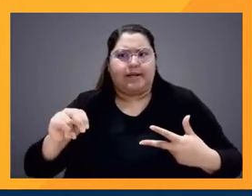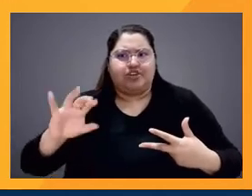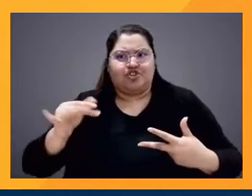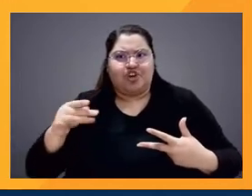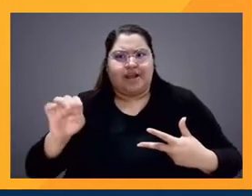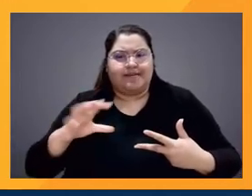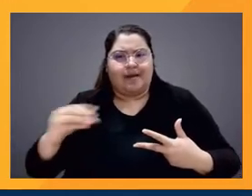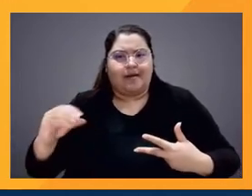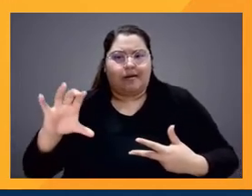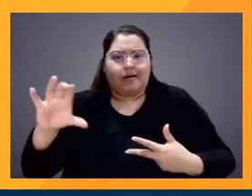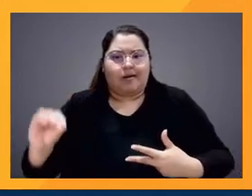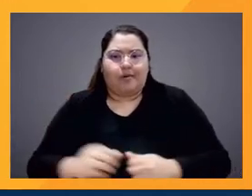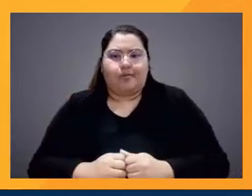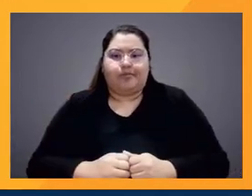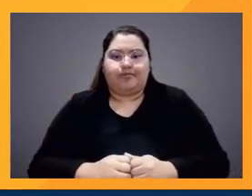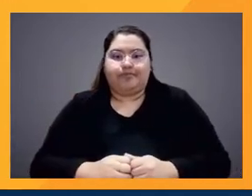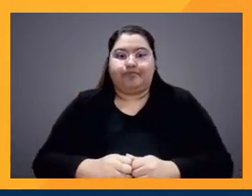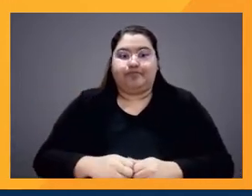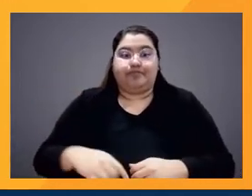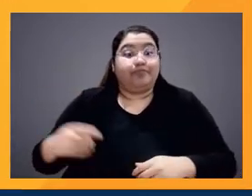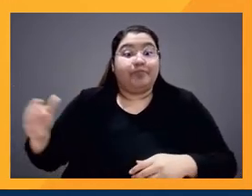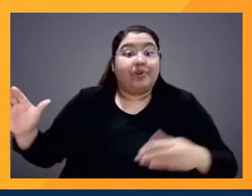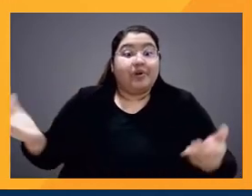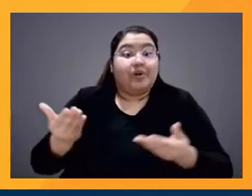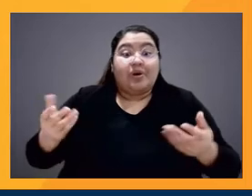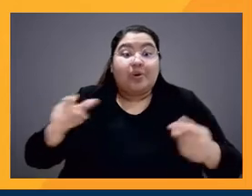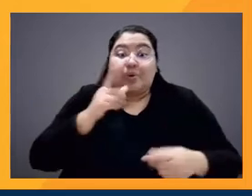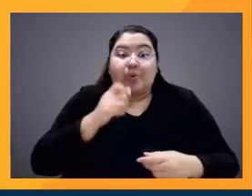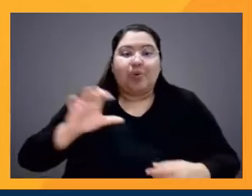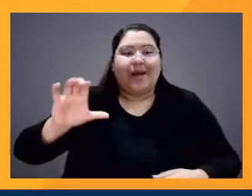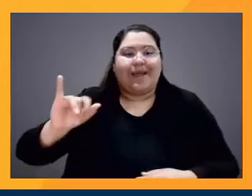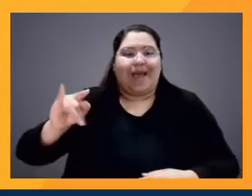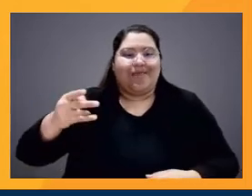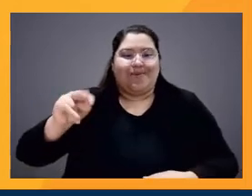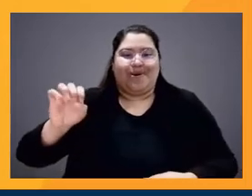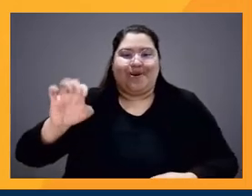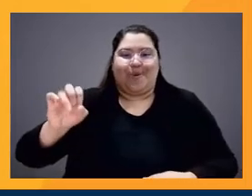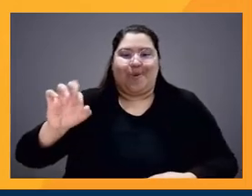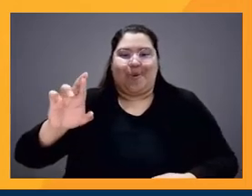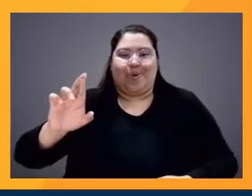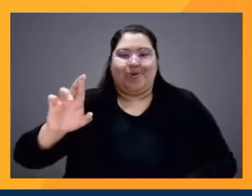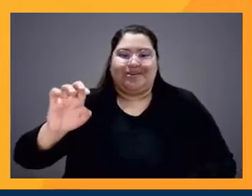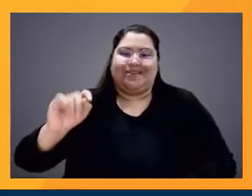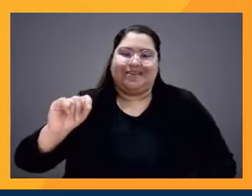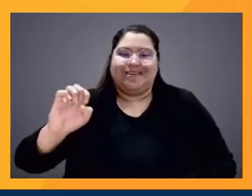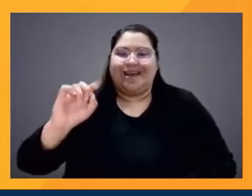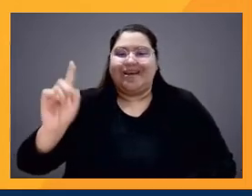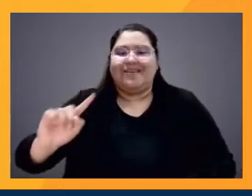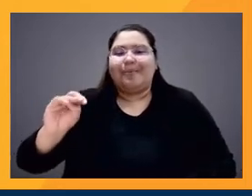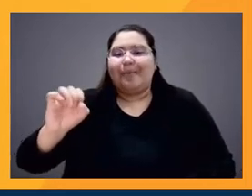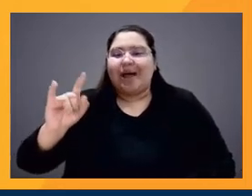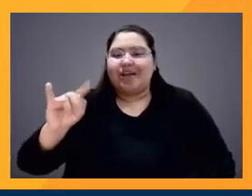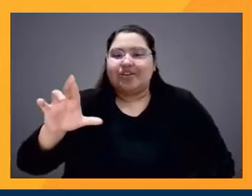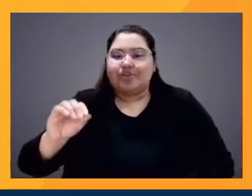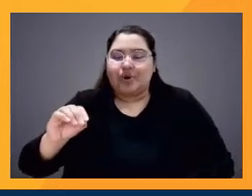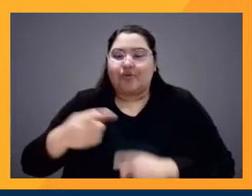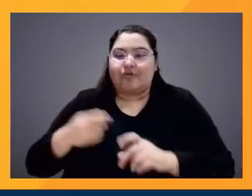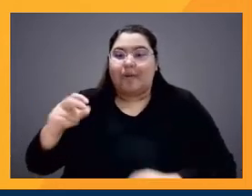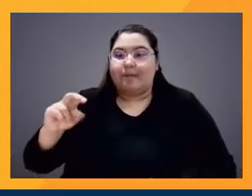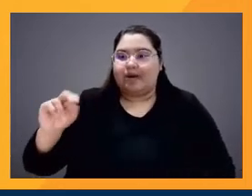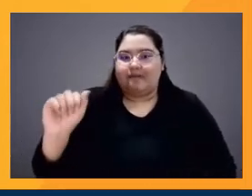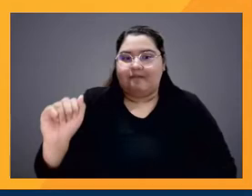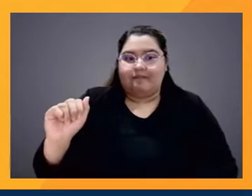by becoming the first woman from Nevada and the first Latina ever elected to the United States Senate. Senator Cortez